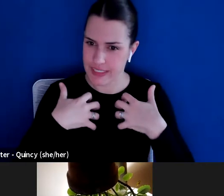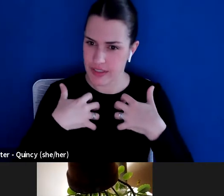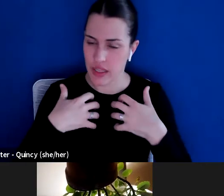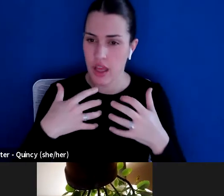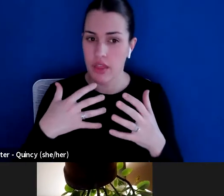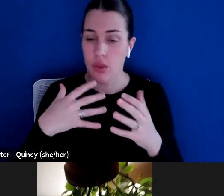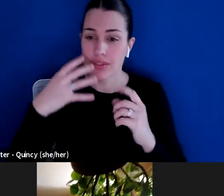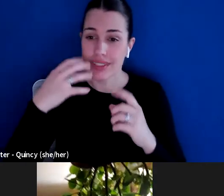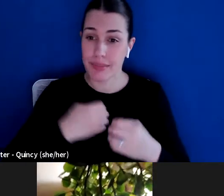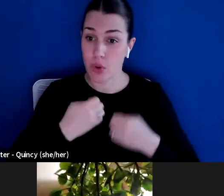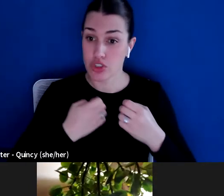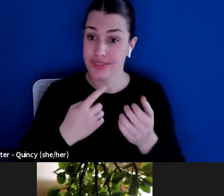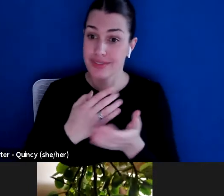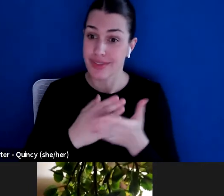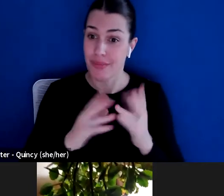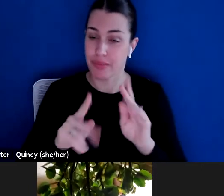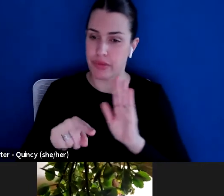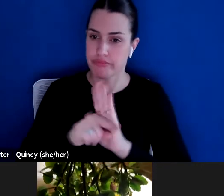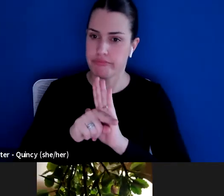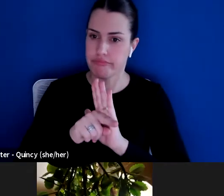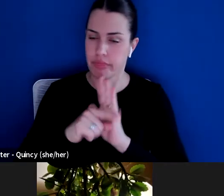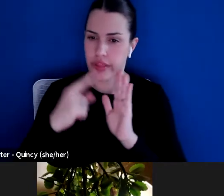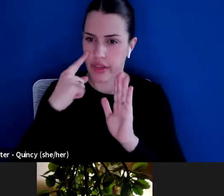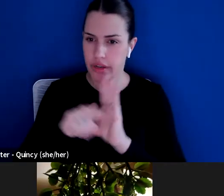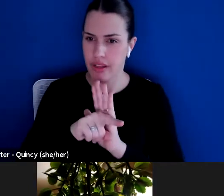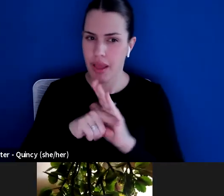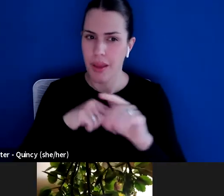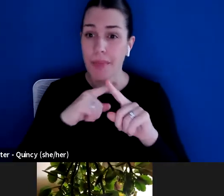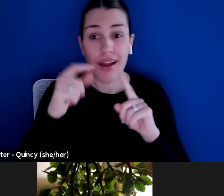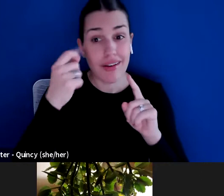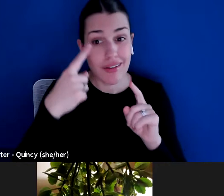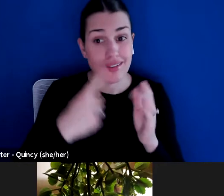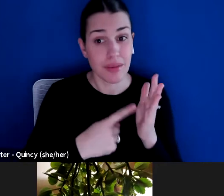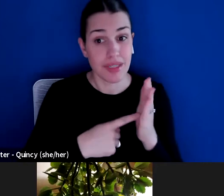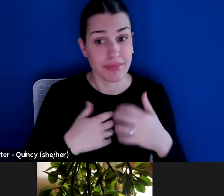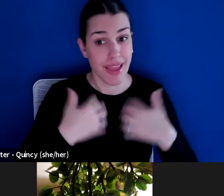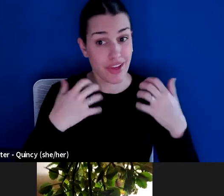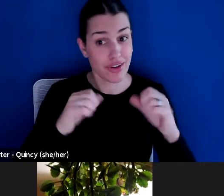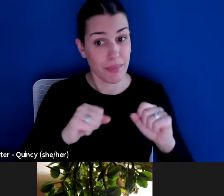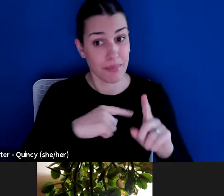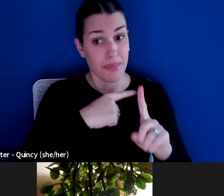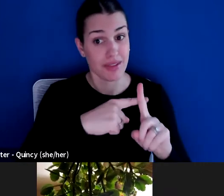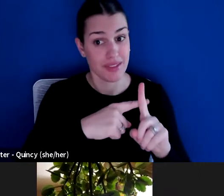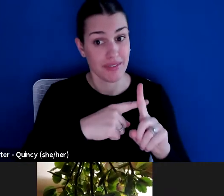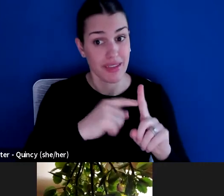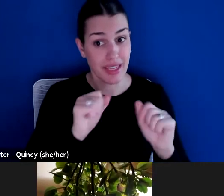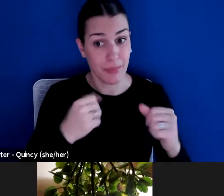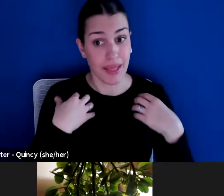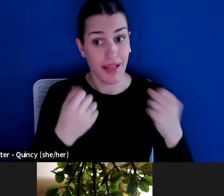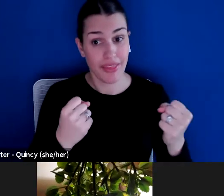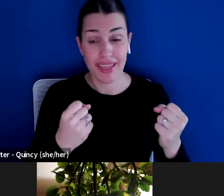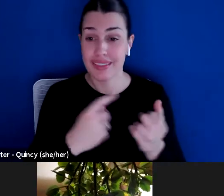positive. Sometimes a certain amount of anger can be healthy. Sometimes survivors hold on to anger to remind themselves